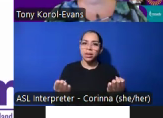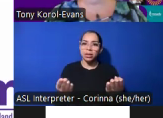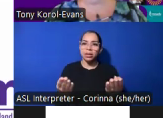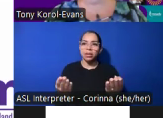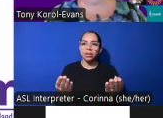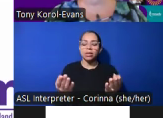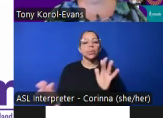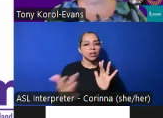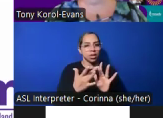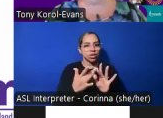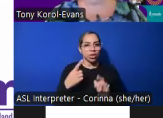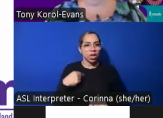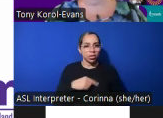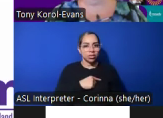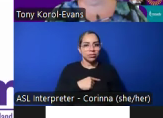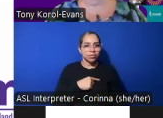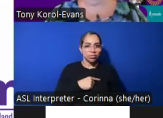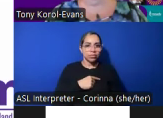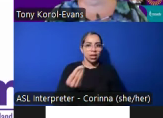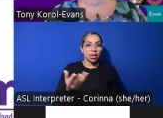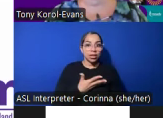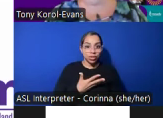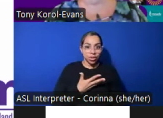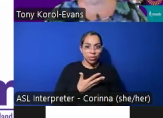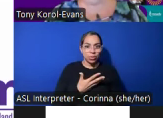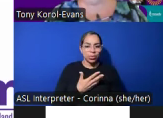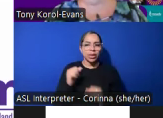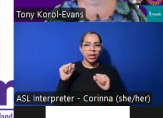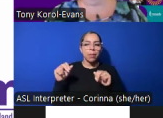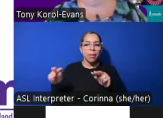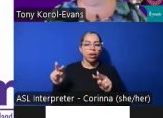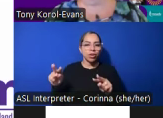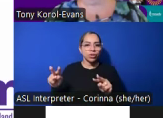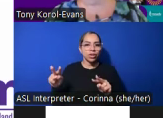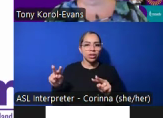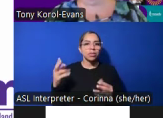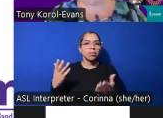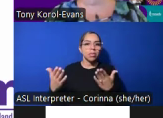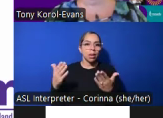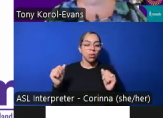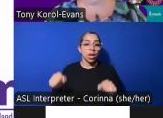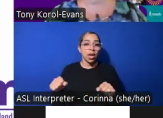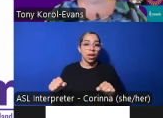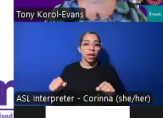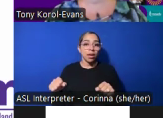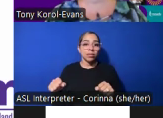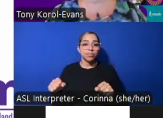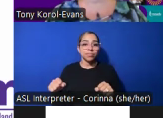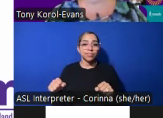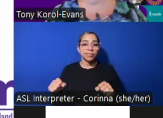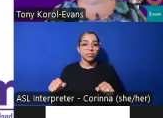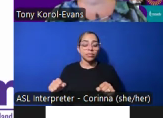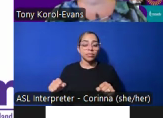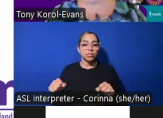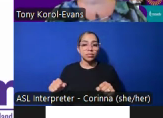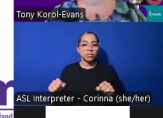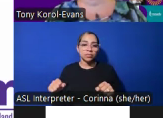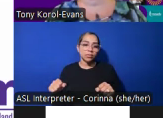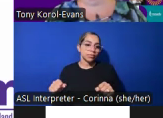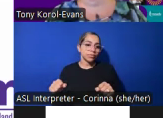us, let us know so we can monitor it. And maybe we can talk to somebody about getting